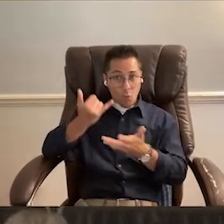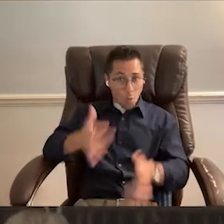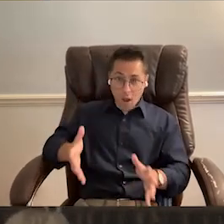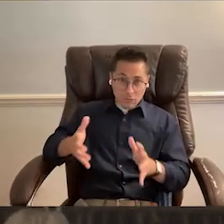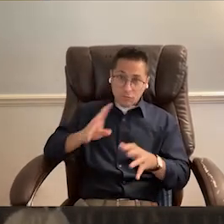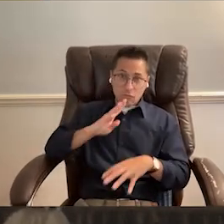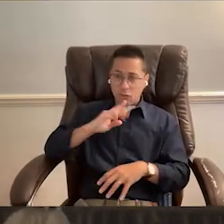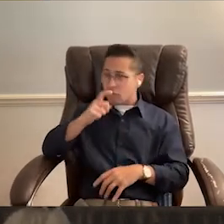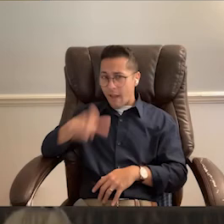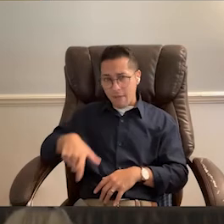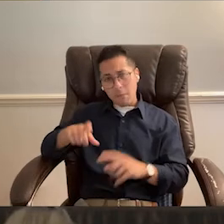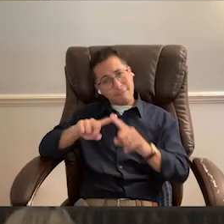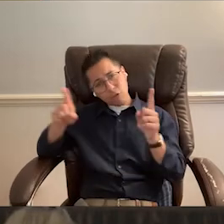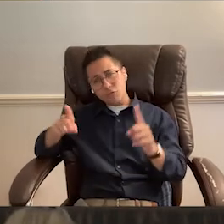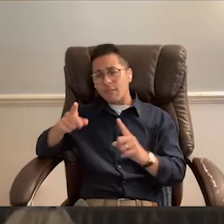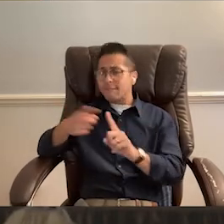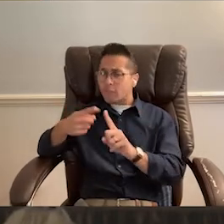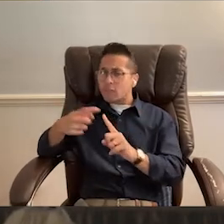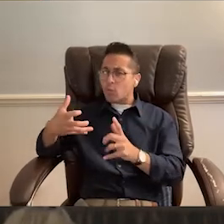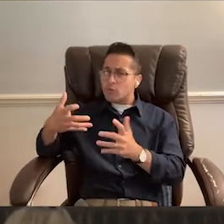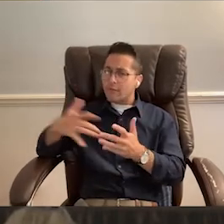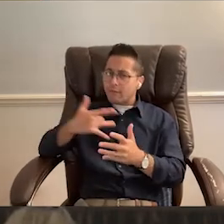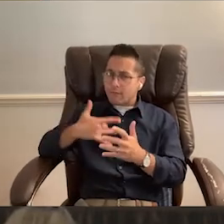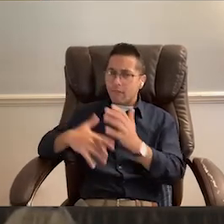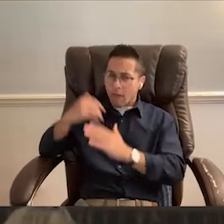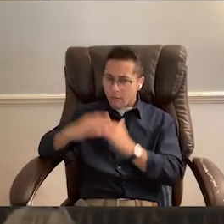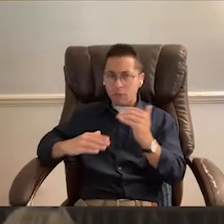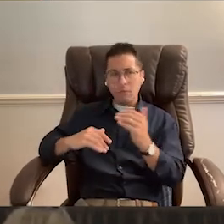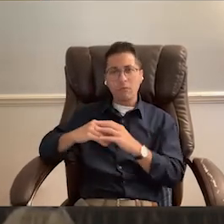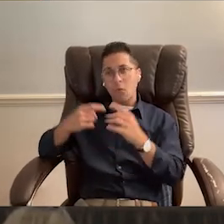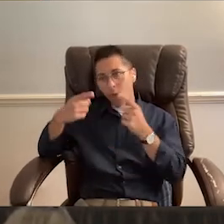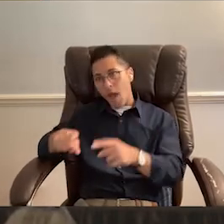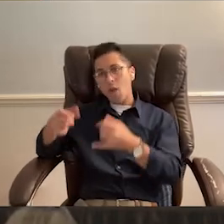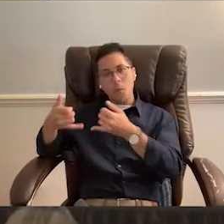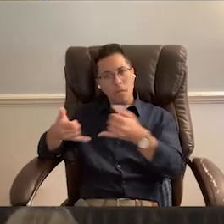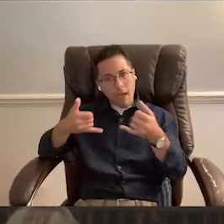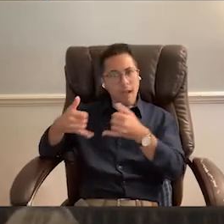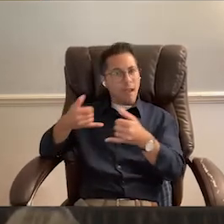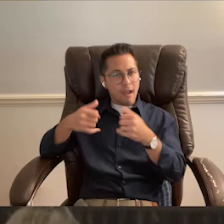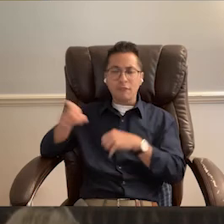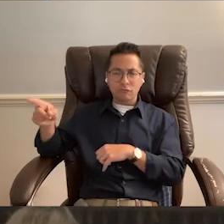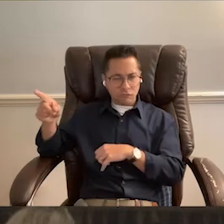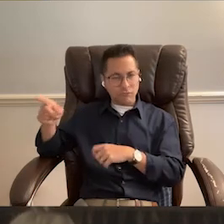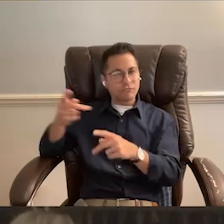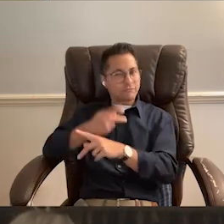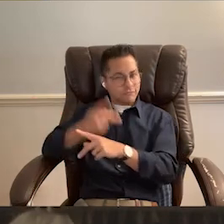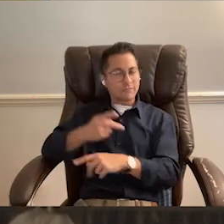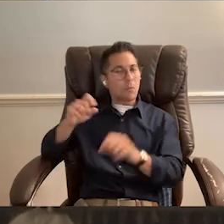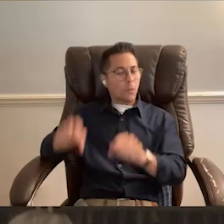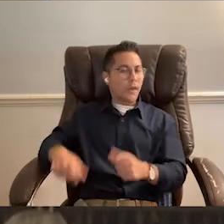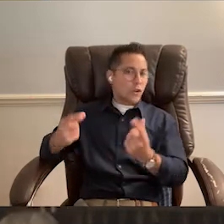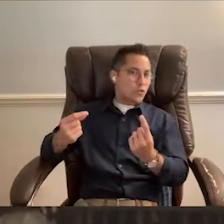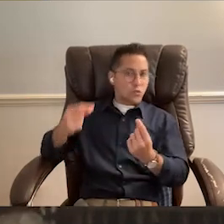playing, and she literally like made it very clear, if you don't want to talk, you don't have to. Just first let's get yourself comfortable, and